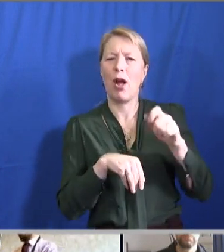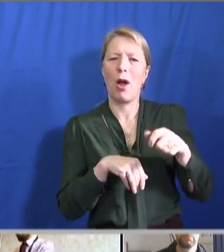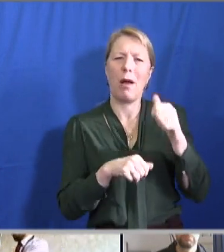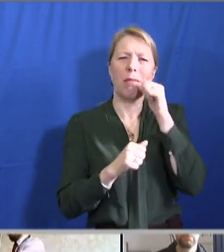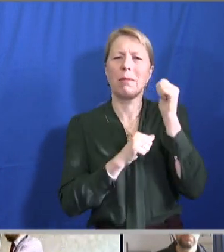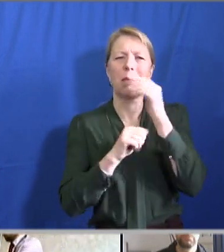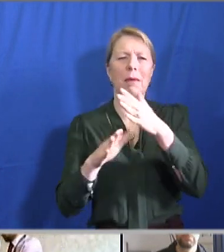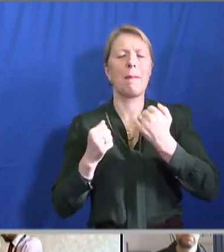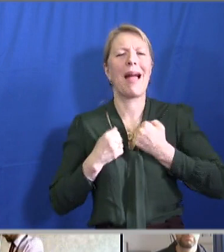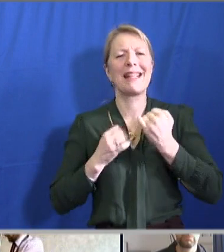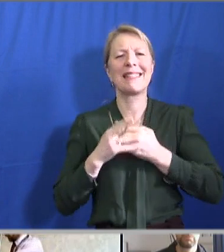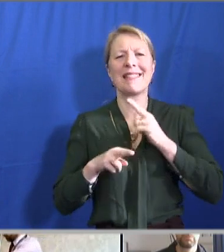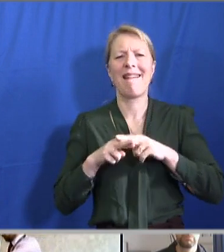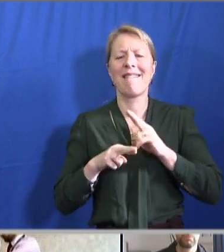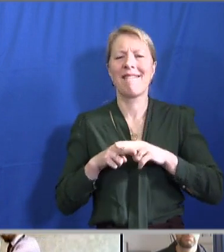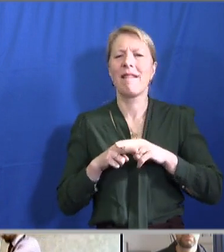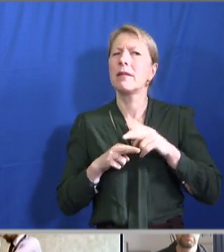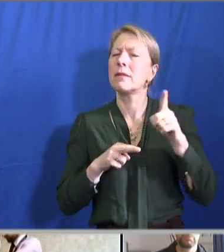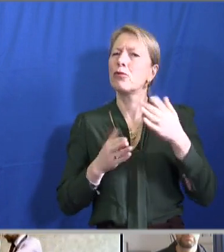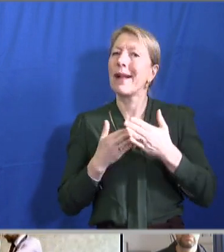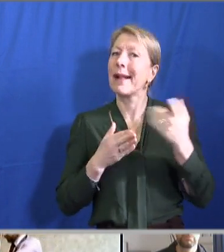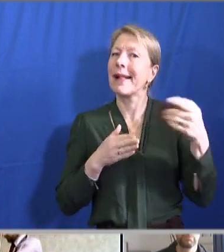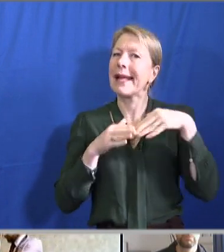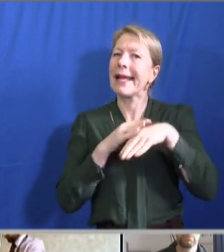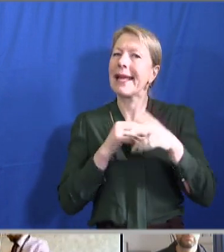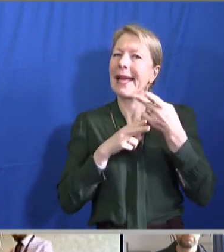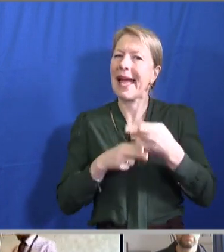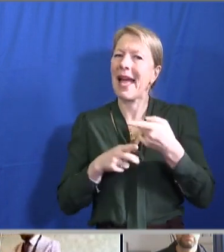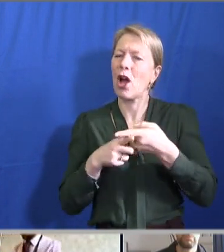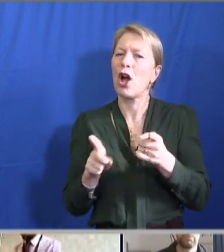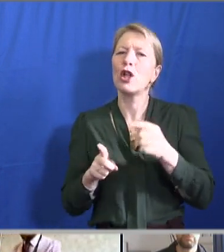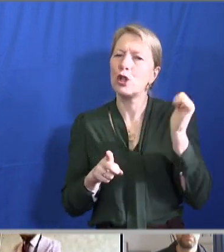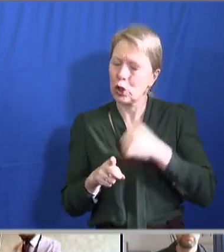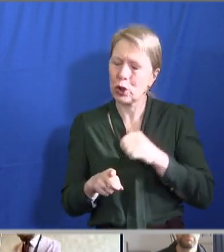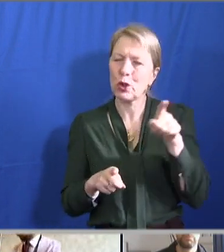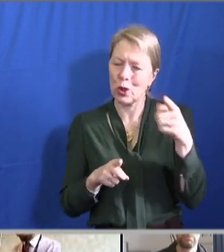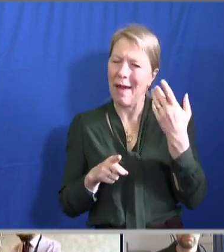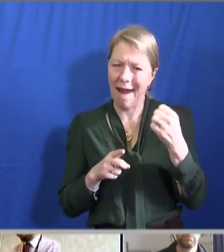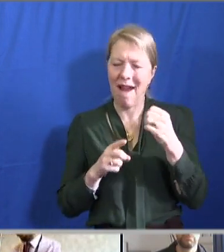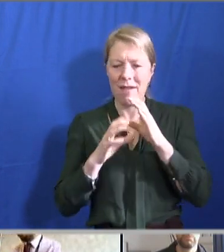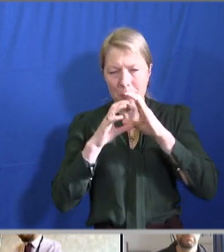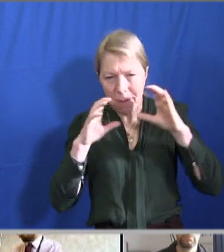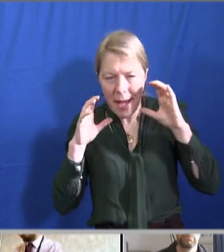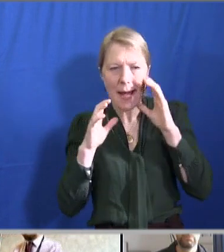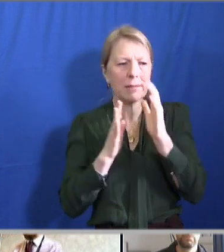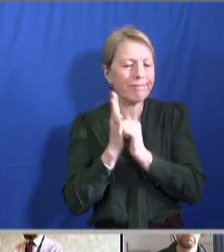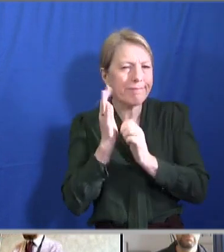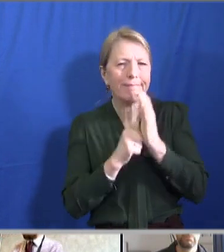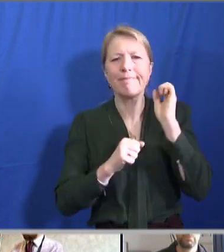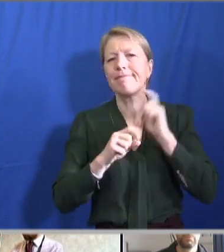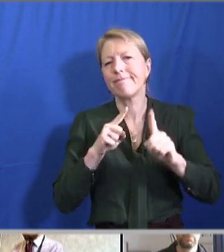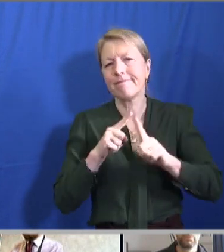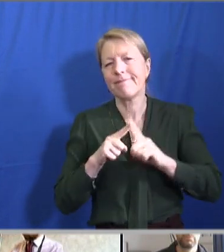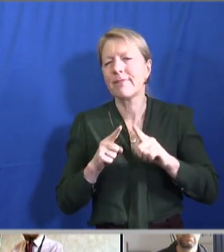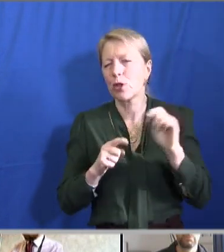can address that. Domiciliary care workers should be fully aware of their PPE requirements if they're providing a service to someone in